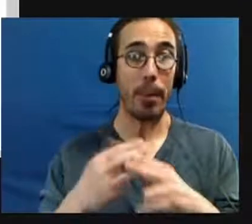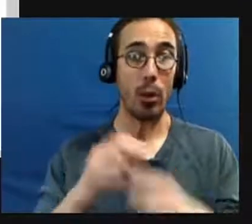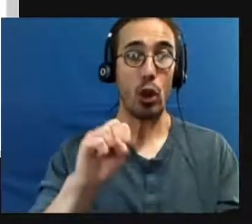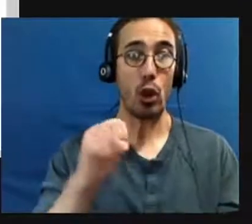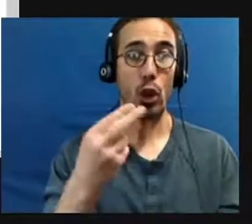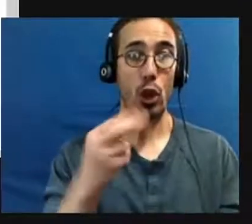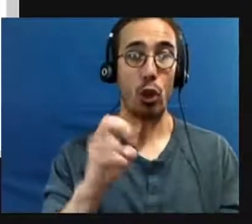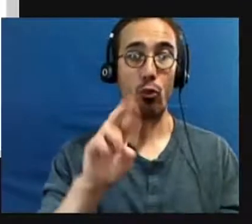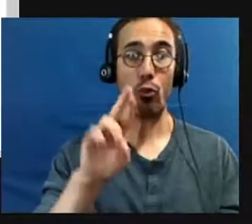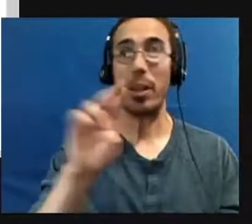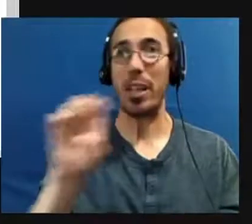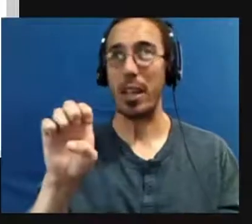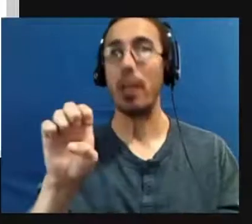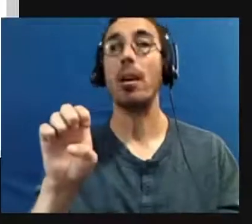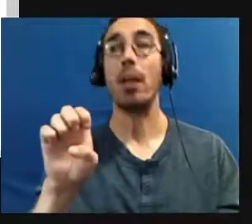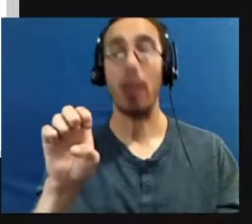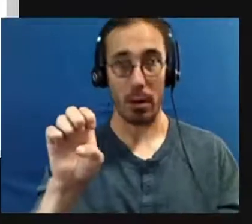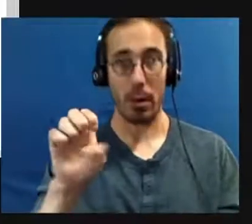begin.